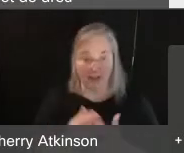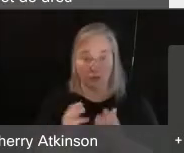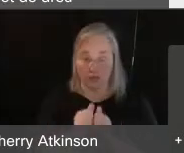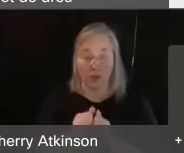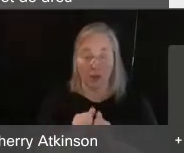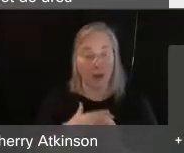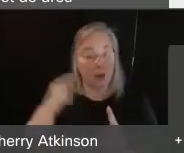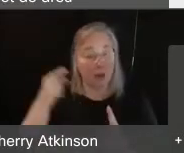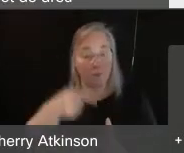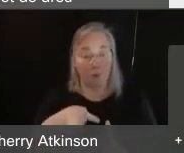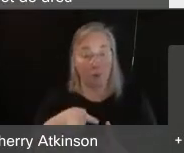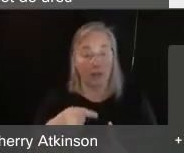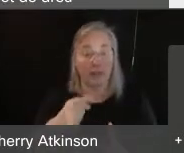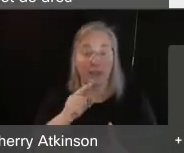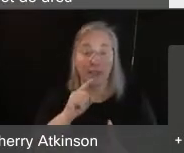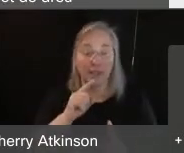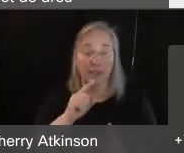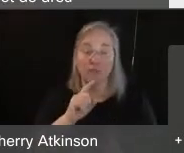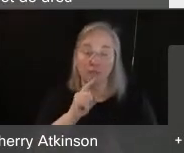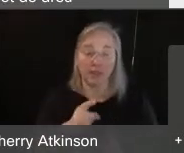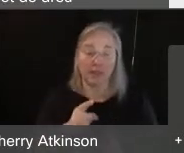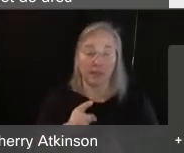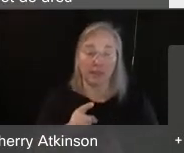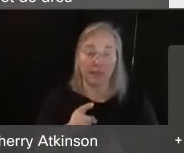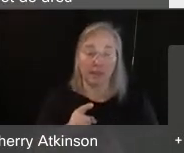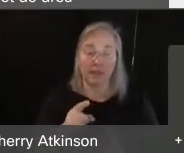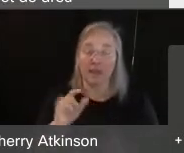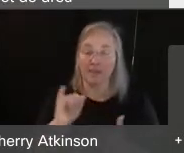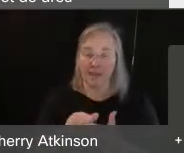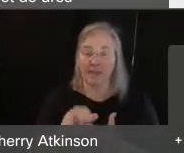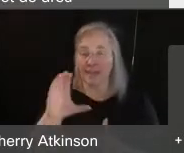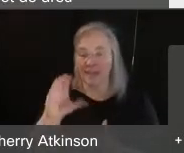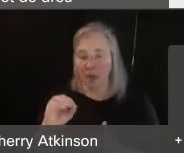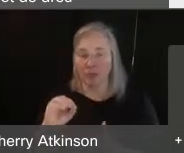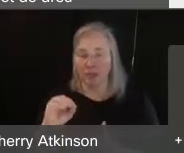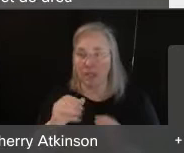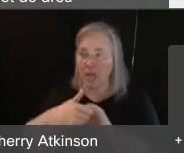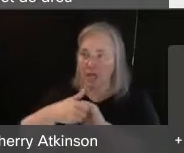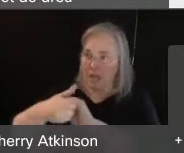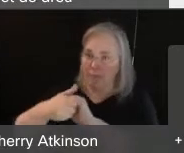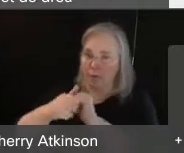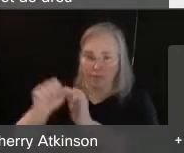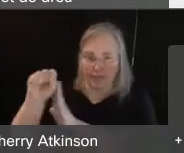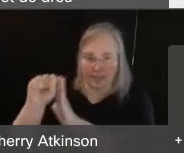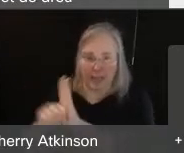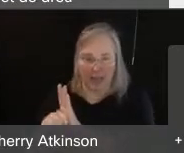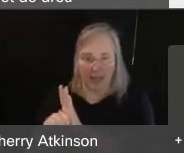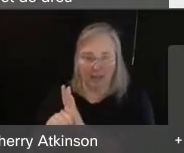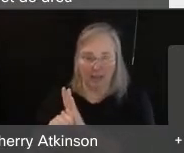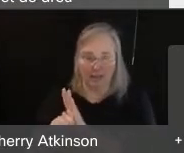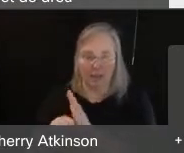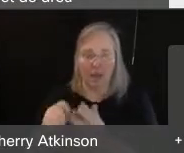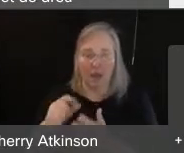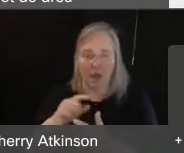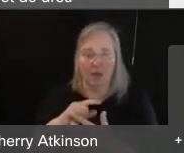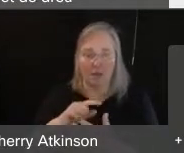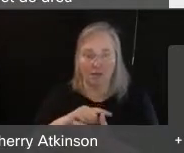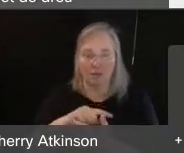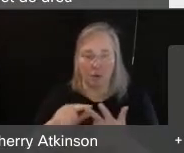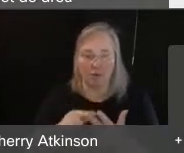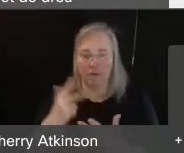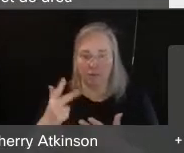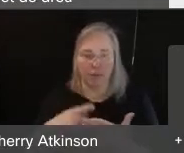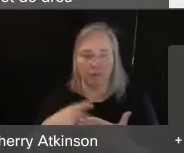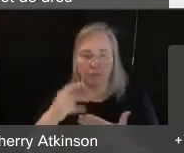is really so that the county and collaborate with the state and put forward 3 projects, which it has